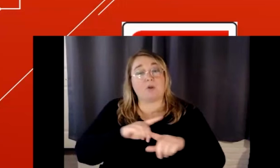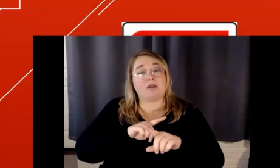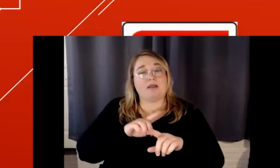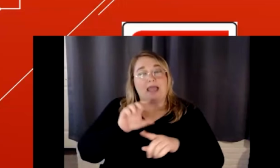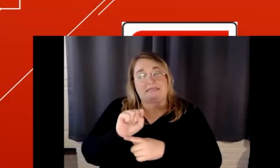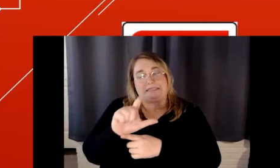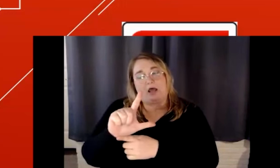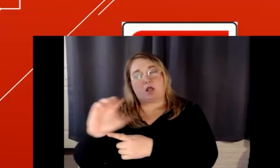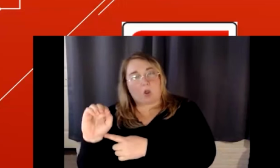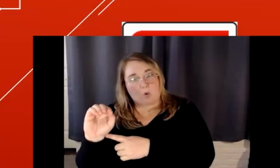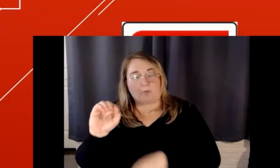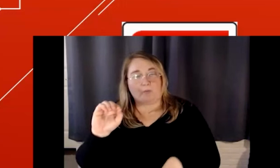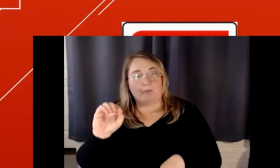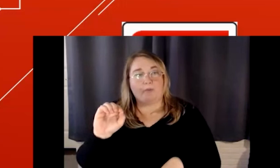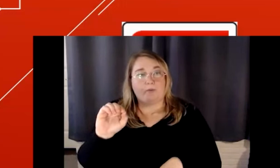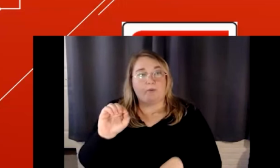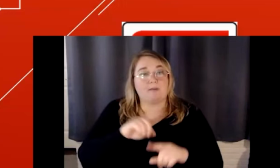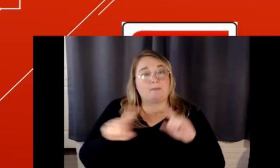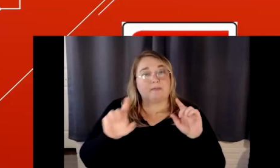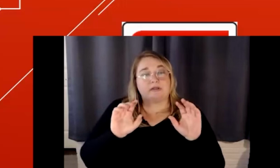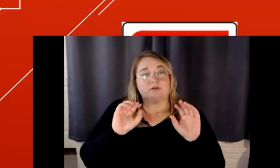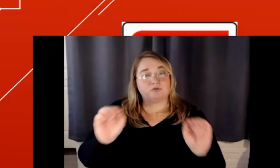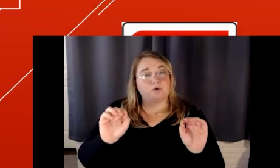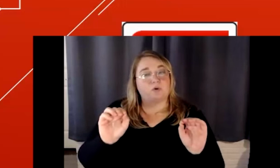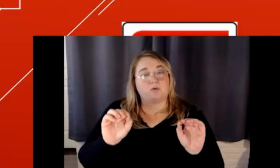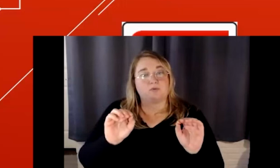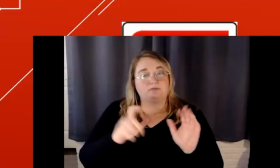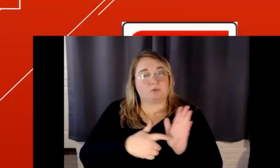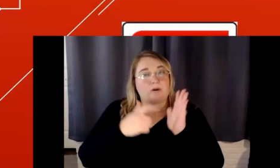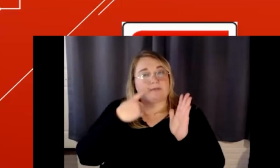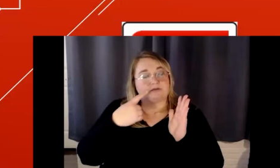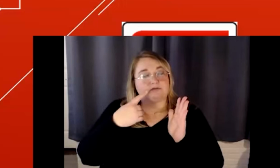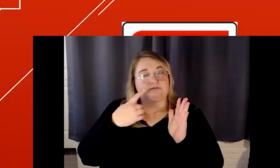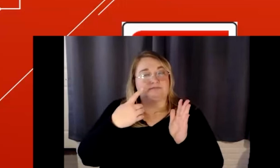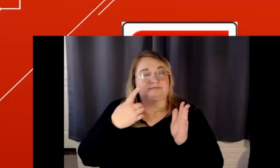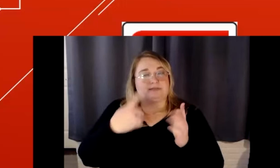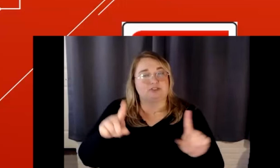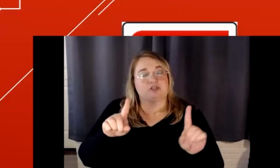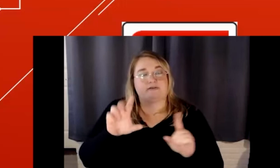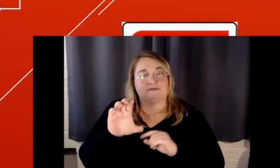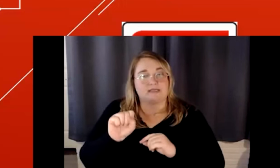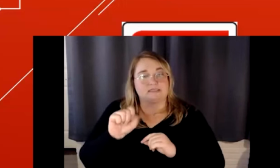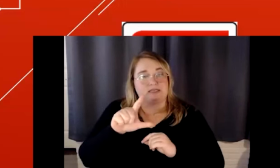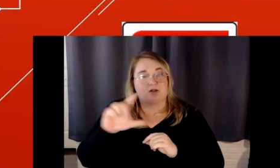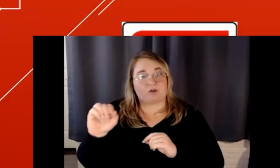SLO. And this is important in CBE because